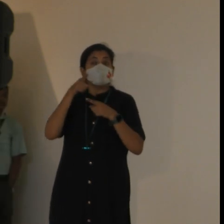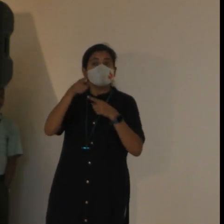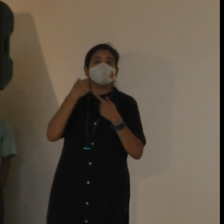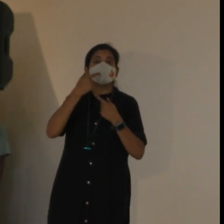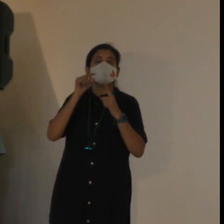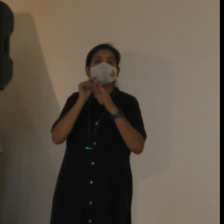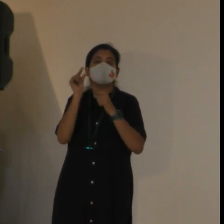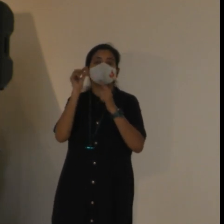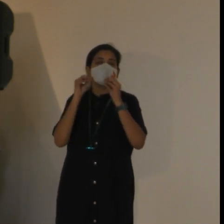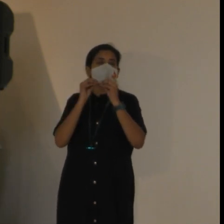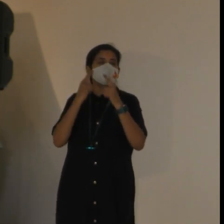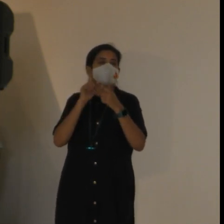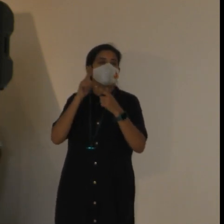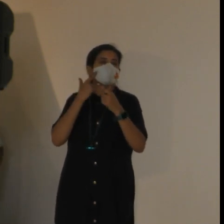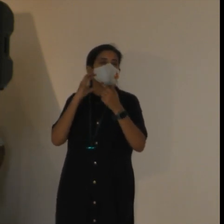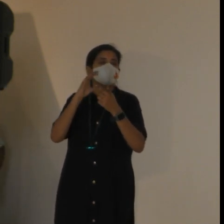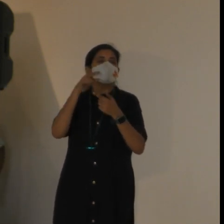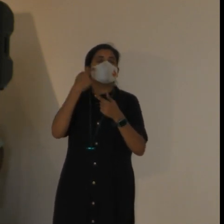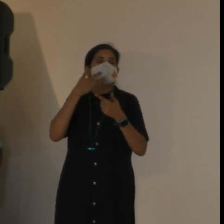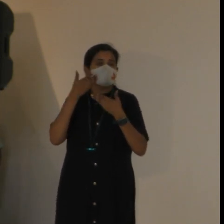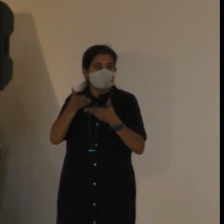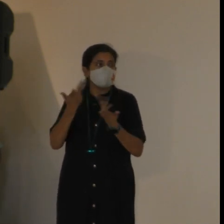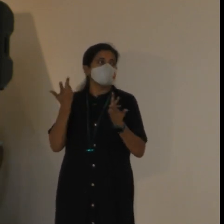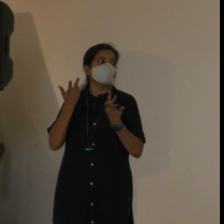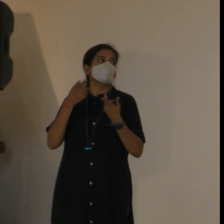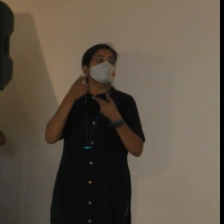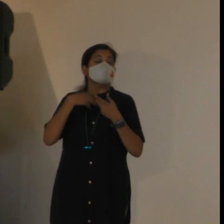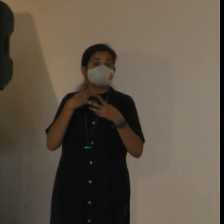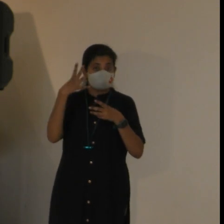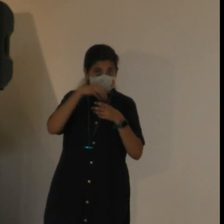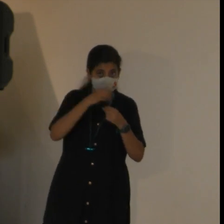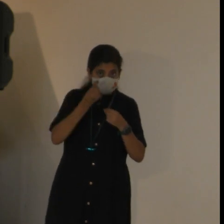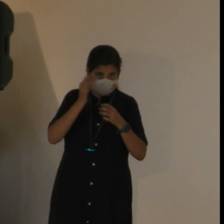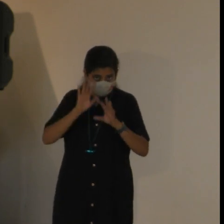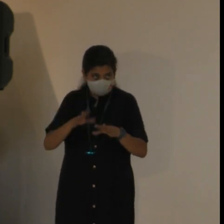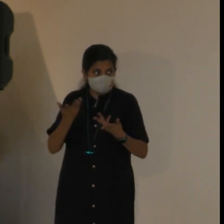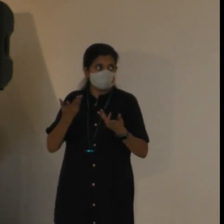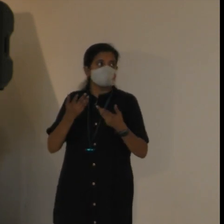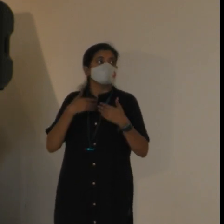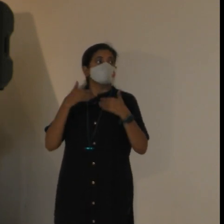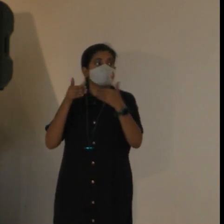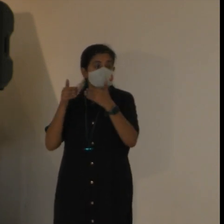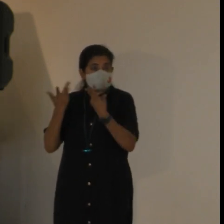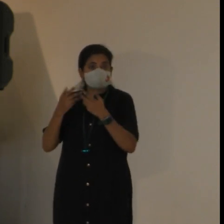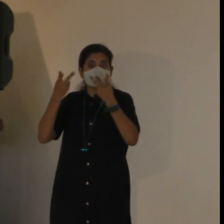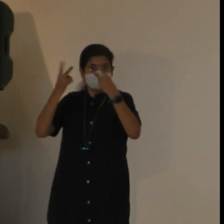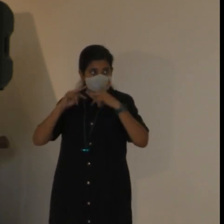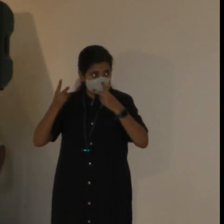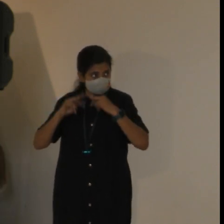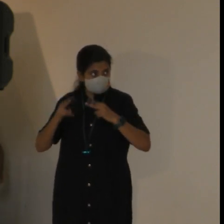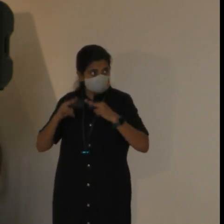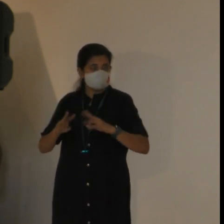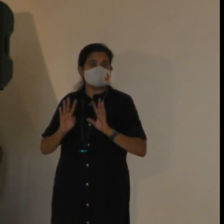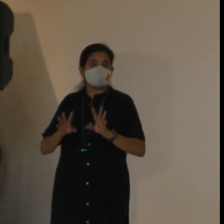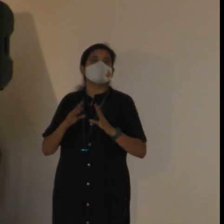public, what are our languages of communication within our projects. And then they introduced me to the kind of translations that would be part